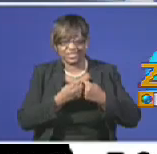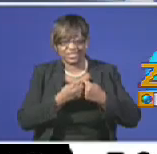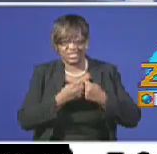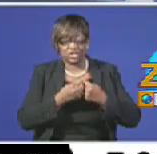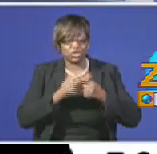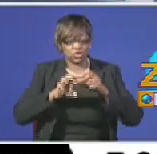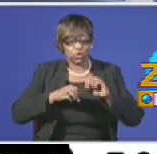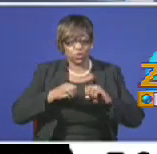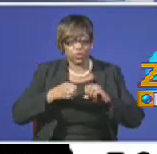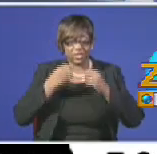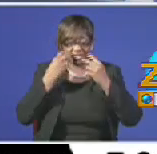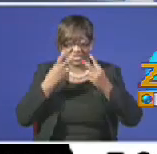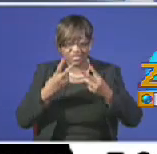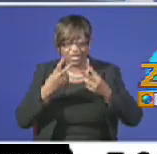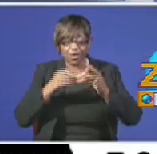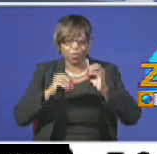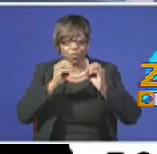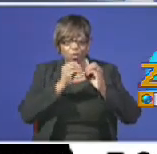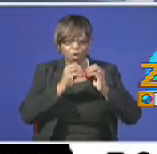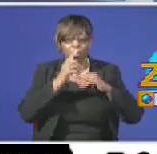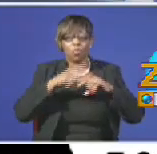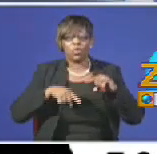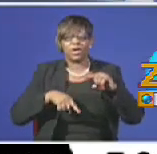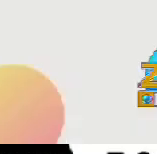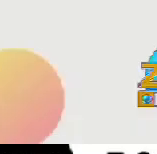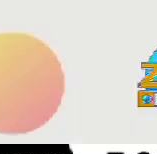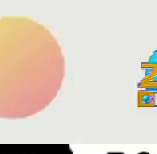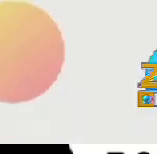more insight into the organization's mandate.